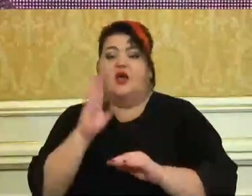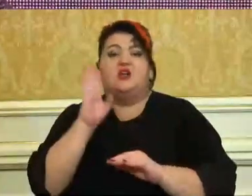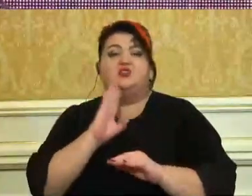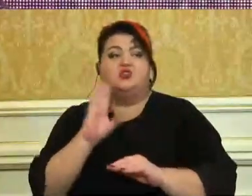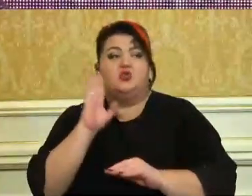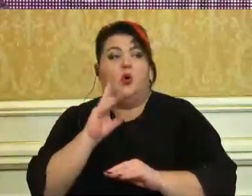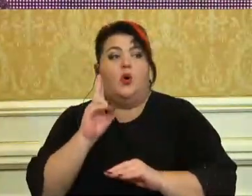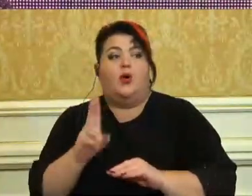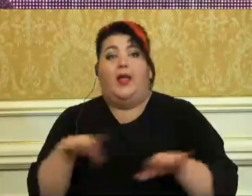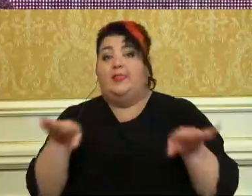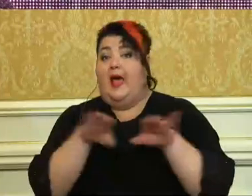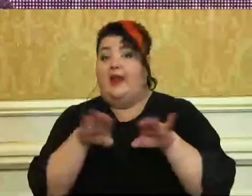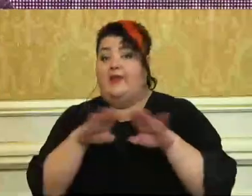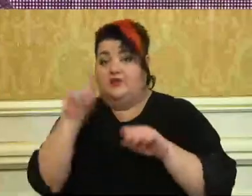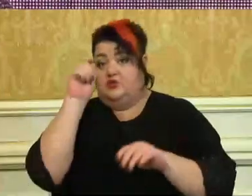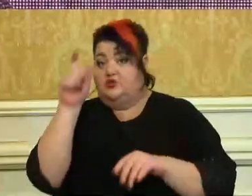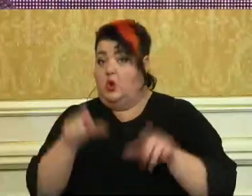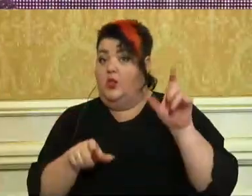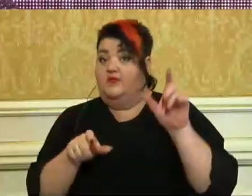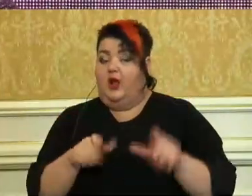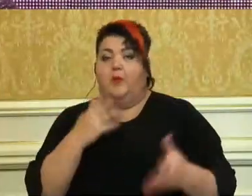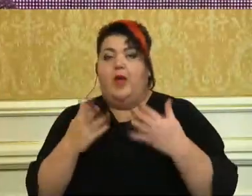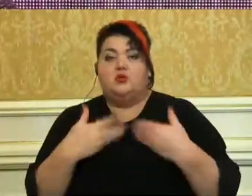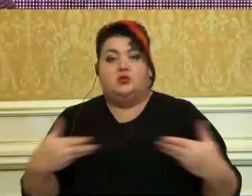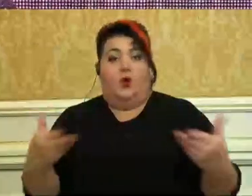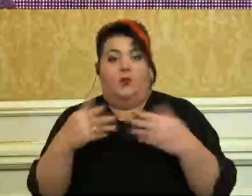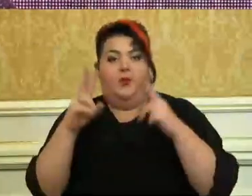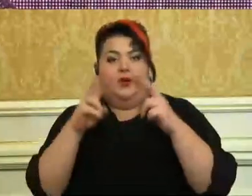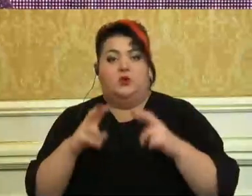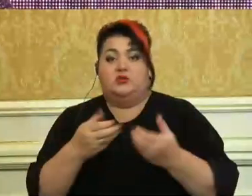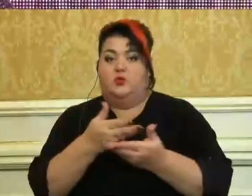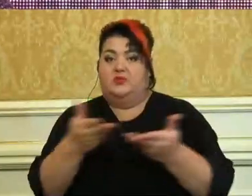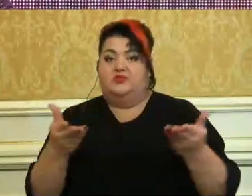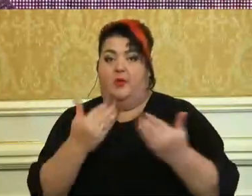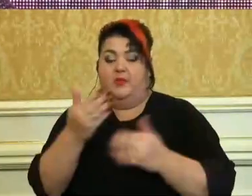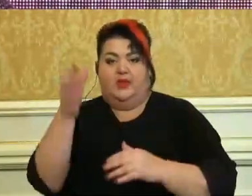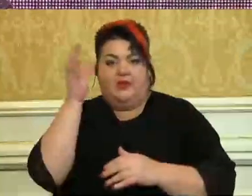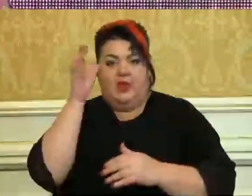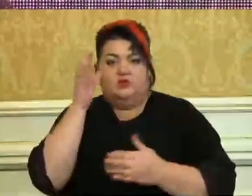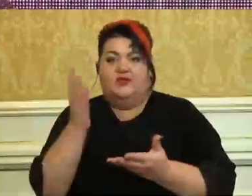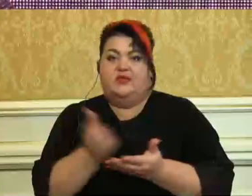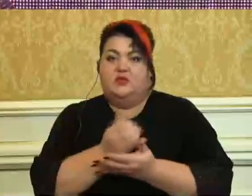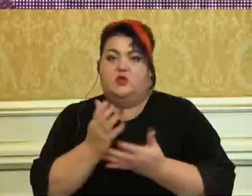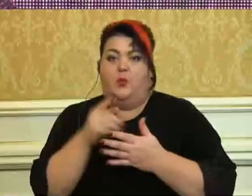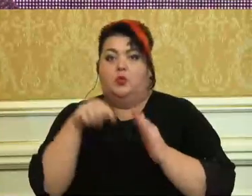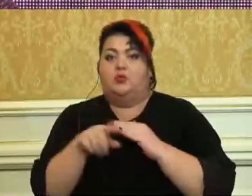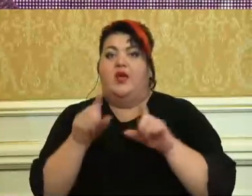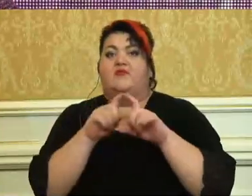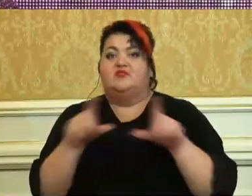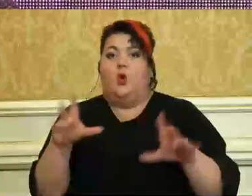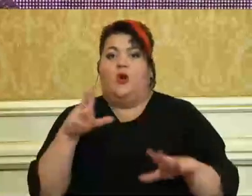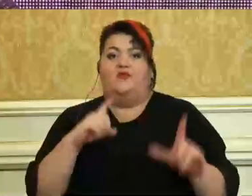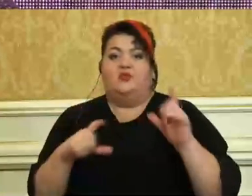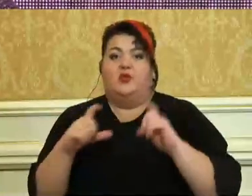for women, girls, on the as equal as men. So we're analyzing all the